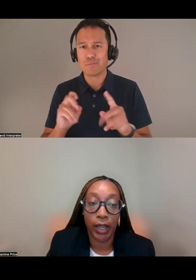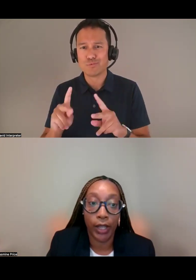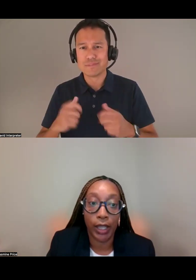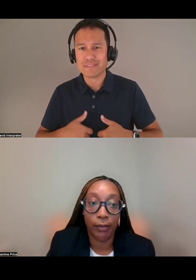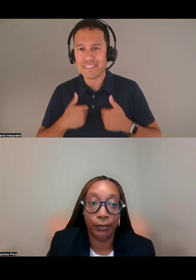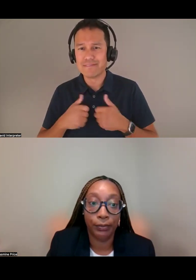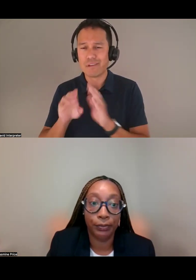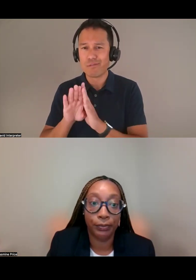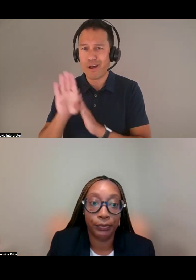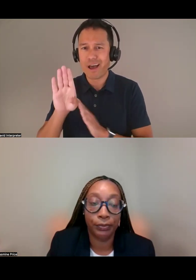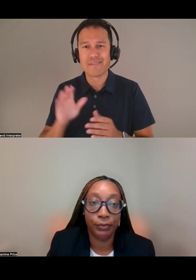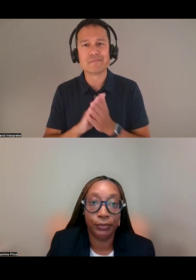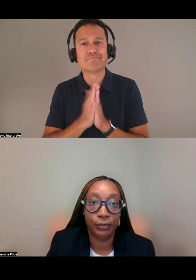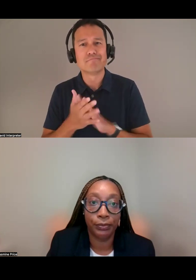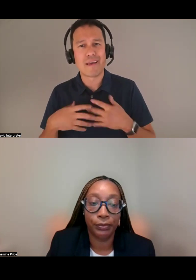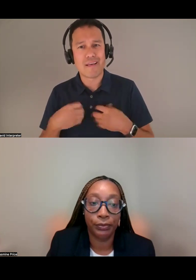and be healthy.